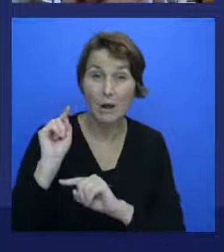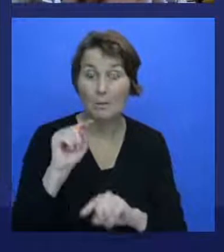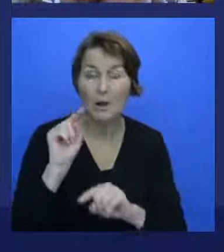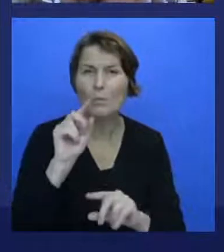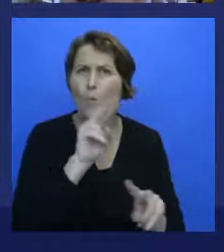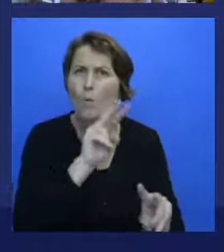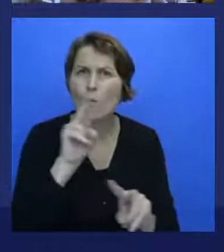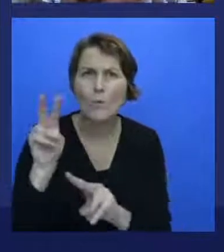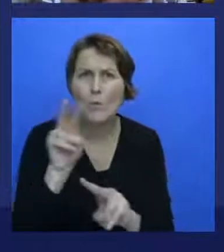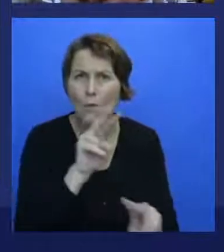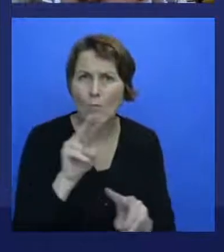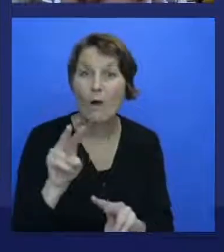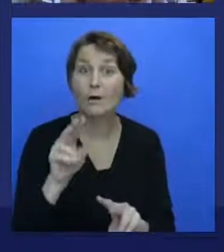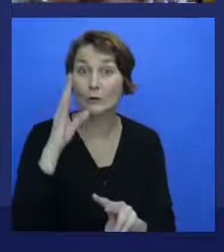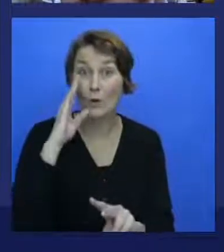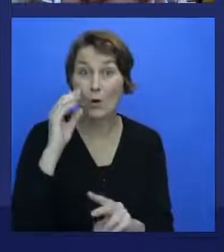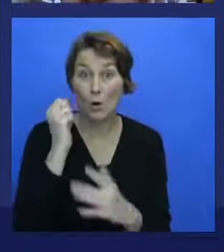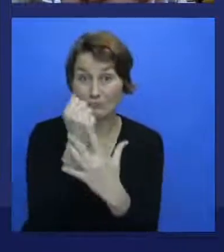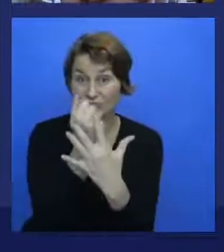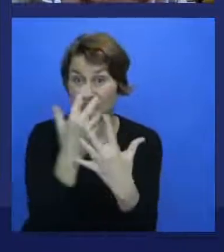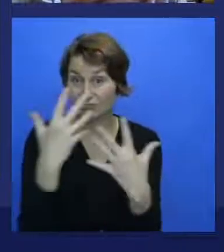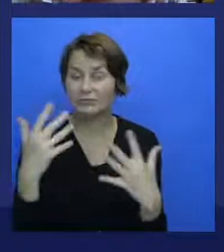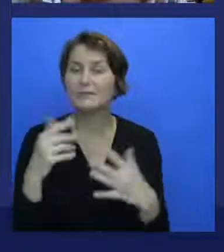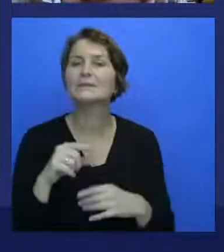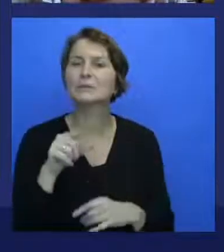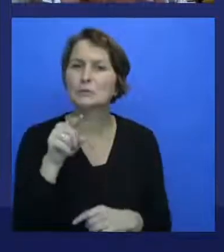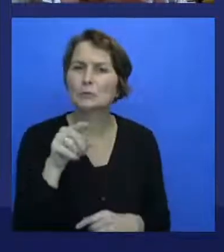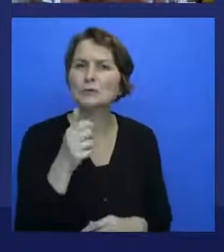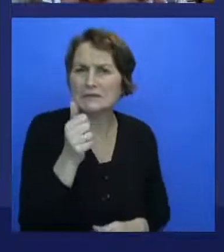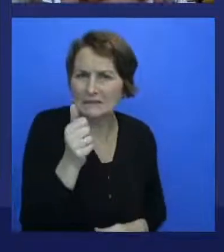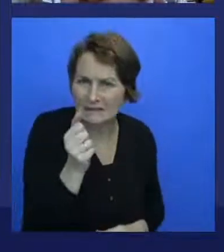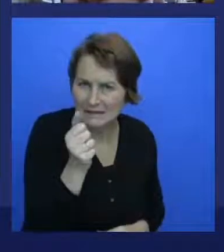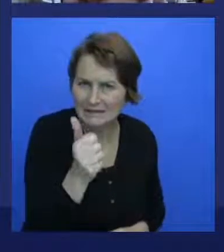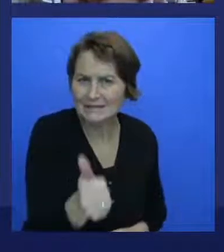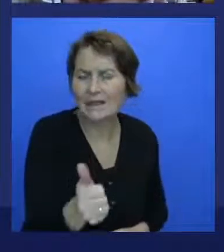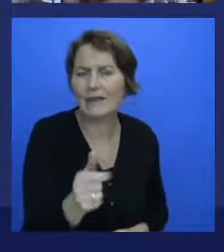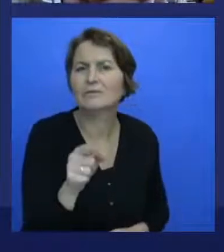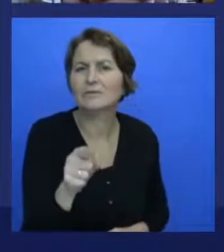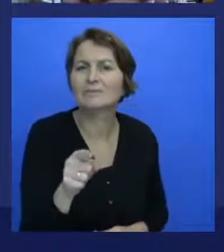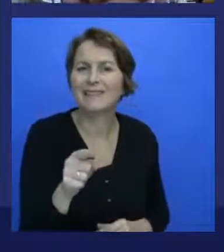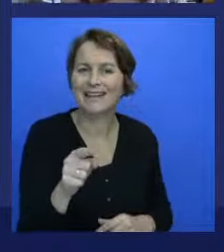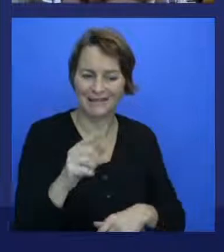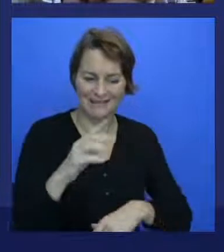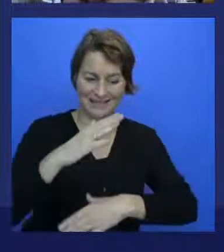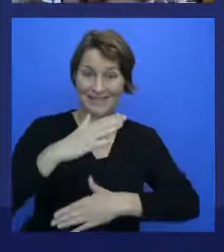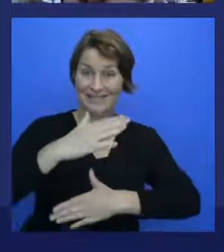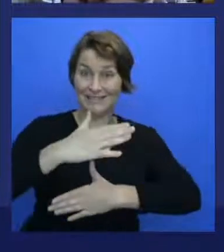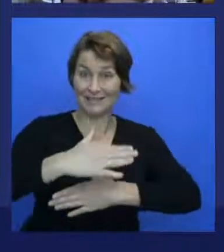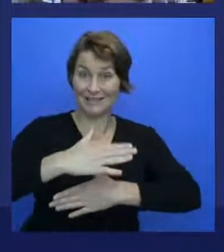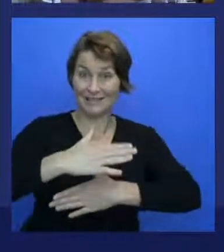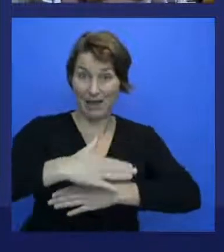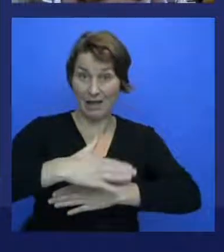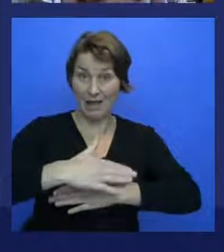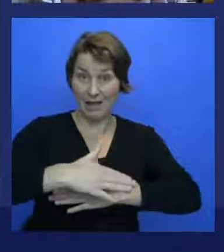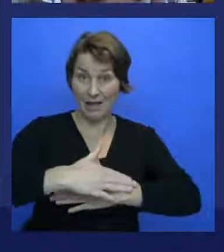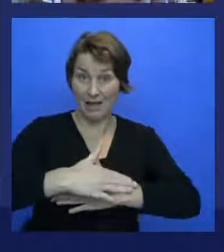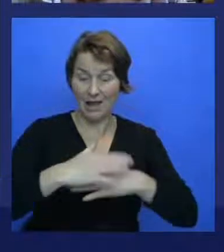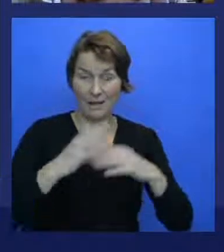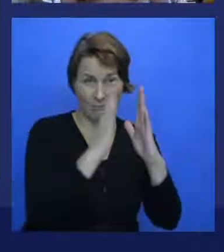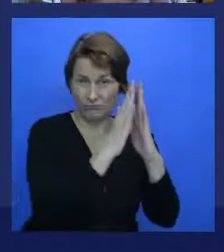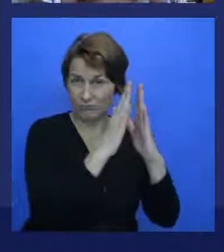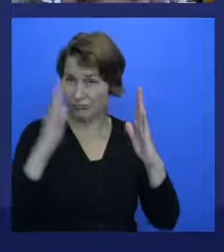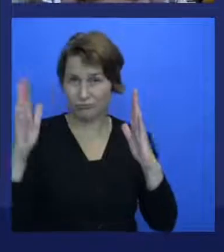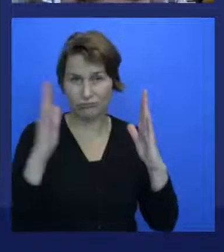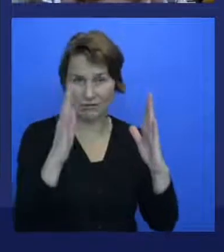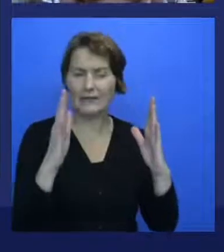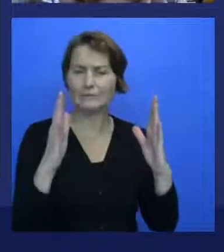you can cover that time frame. So you basically